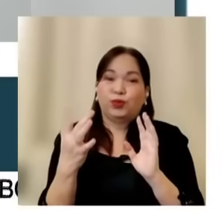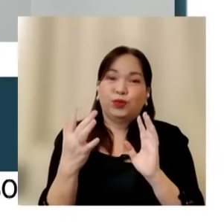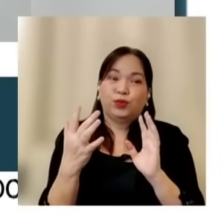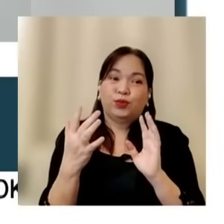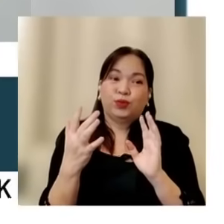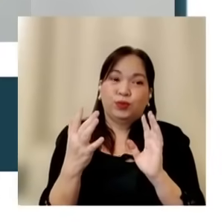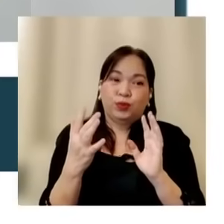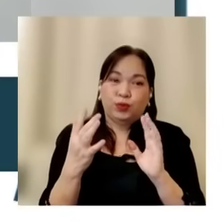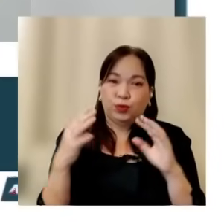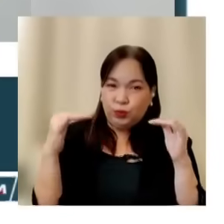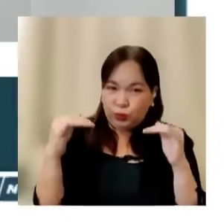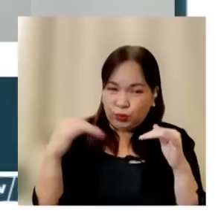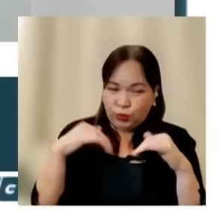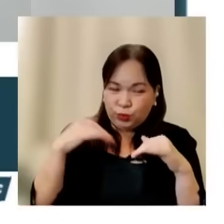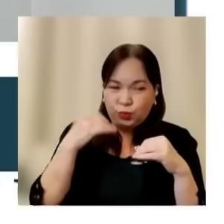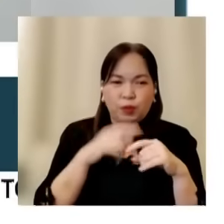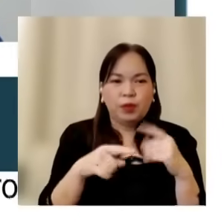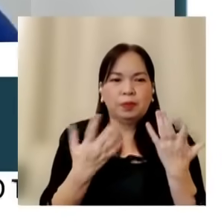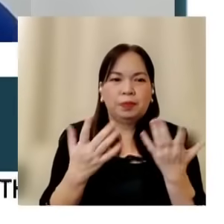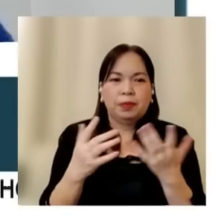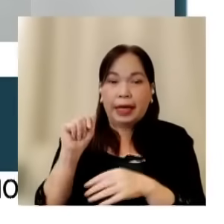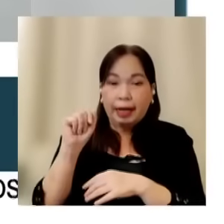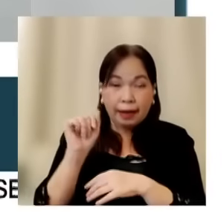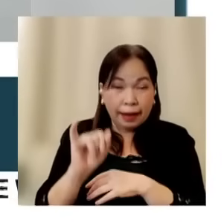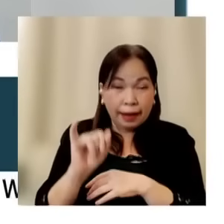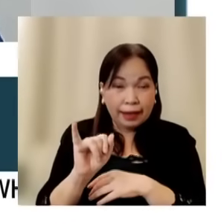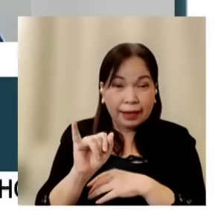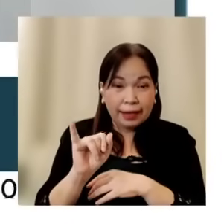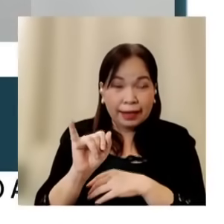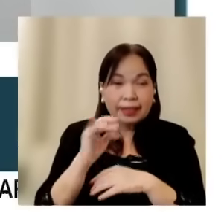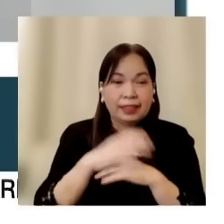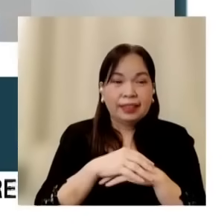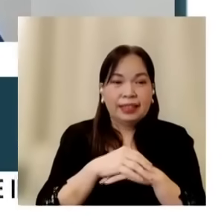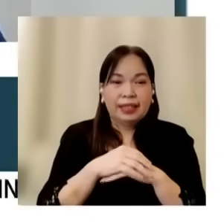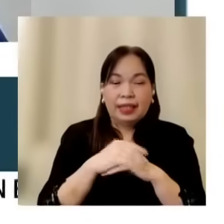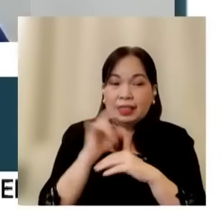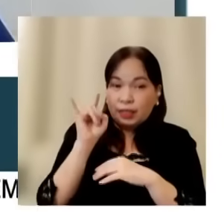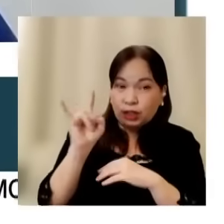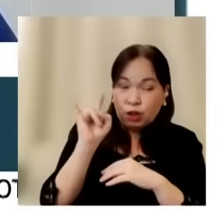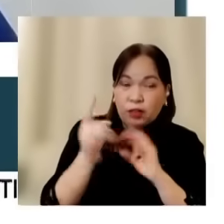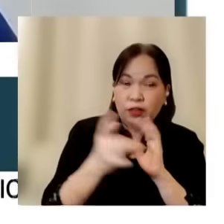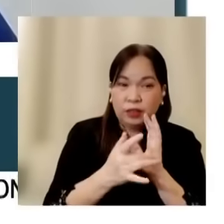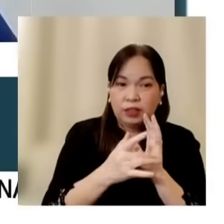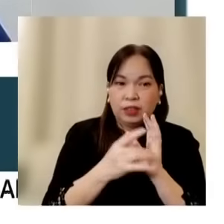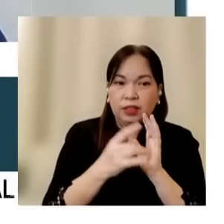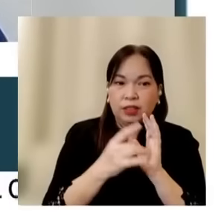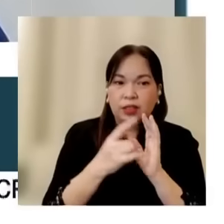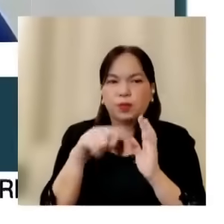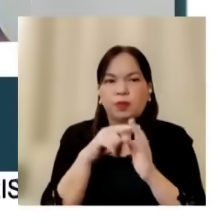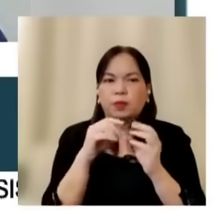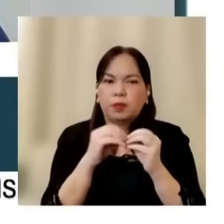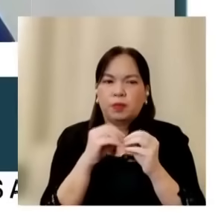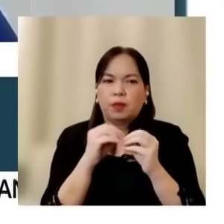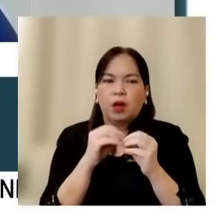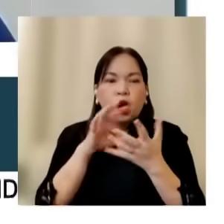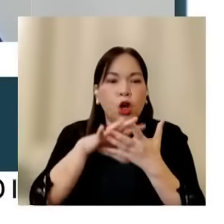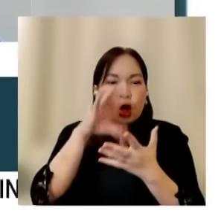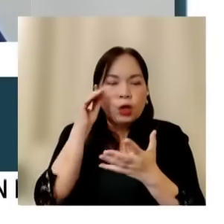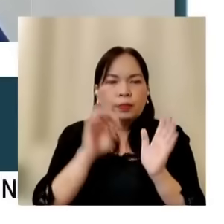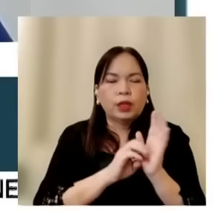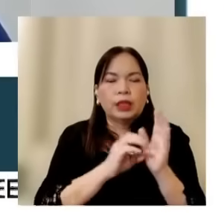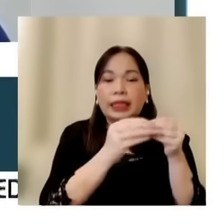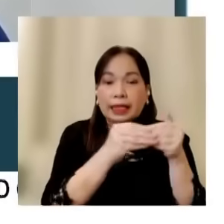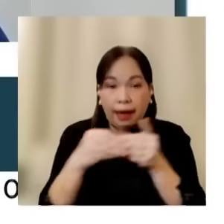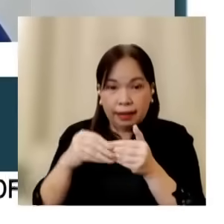a major issue, and that's why it's necessary for media to come up with concrete deadlines. Concrete guidelines that